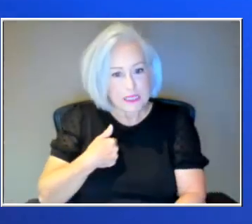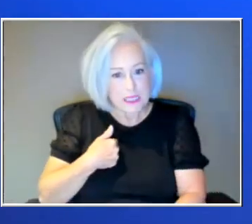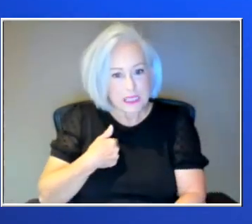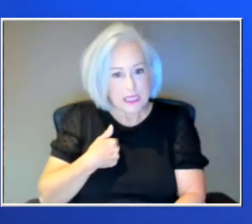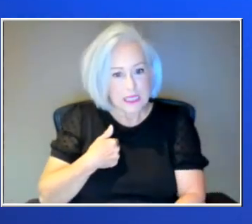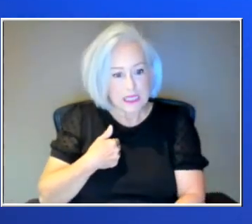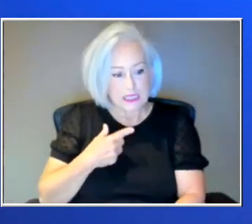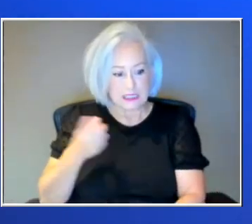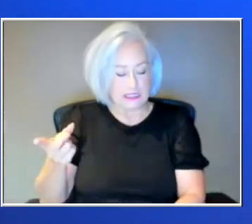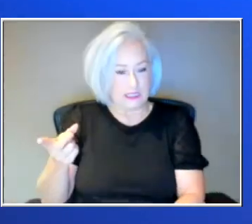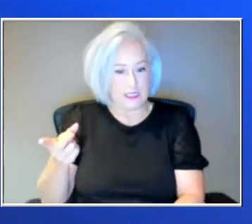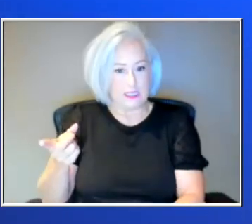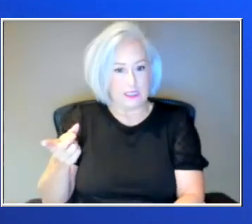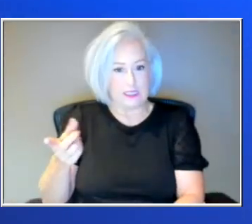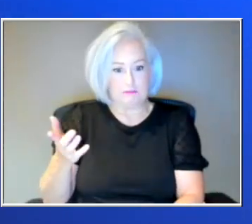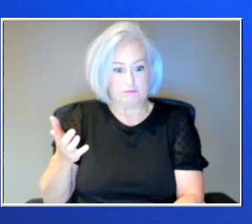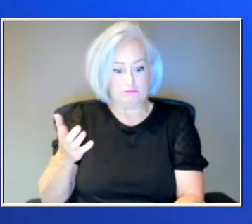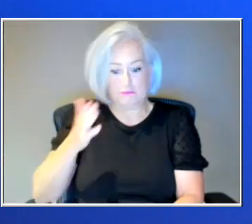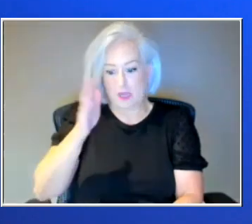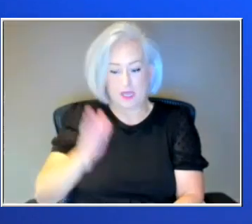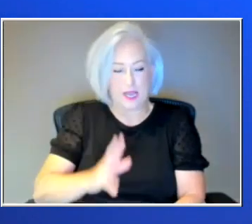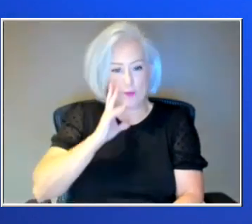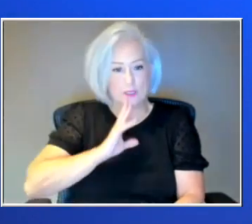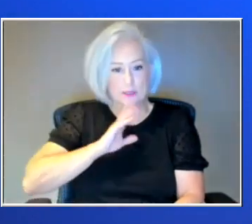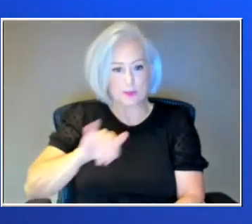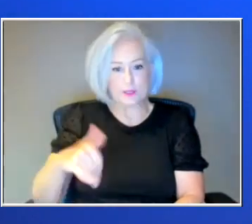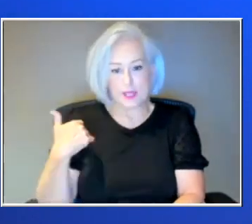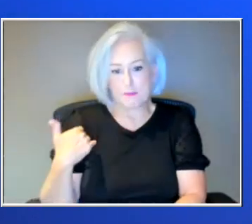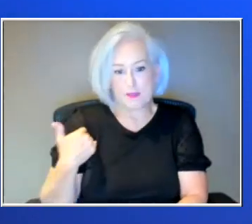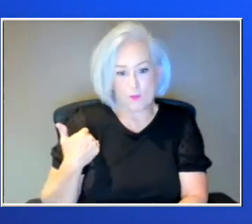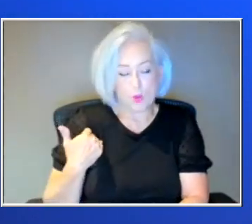he, hadn't done previous.